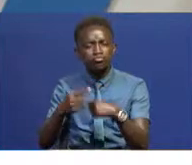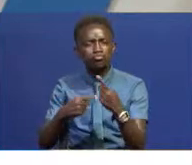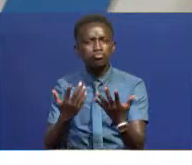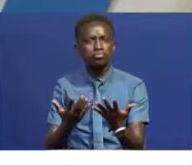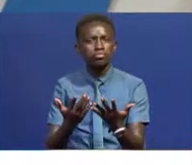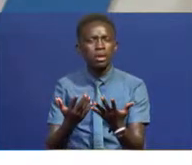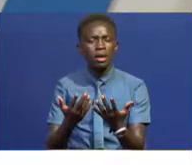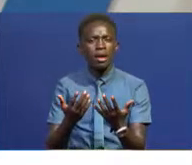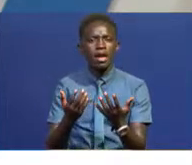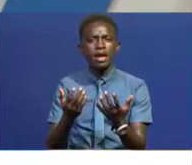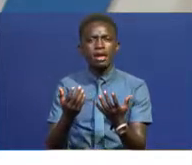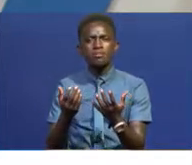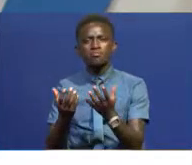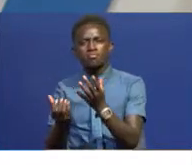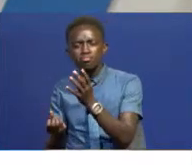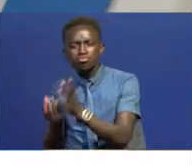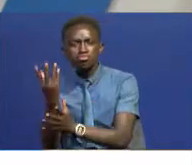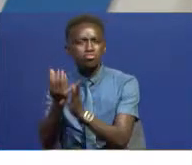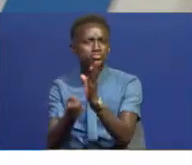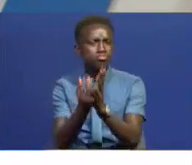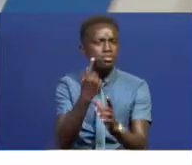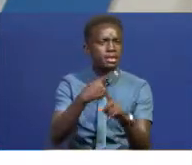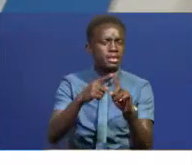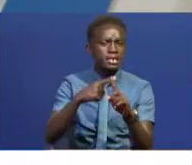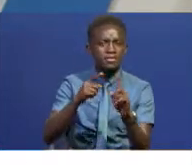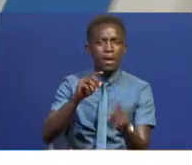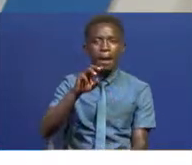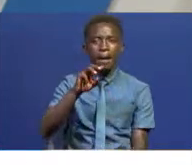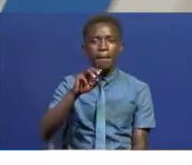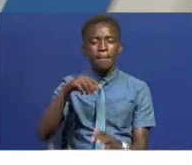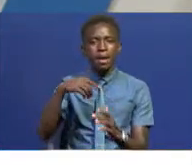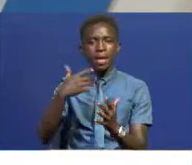in exploration of the mineral resources which we have.